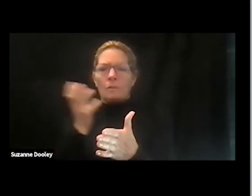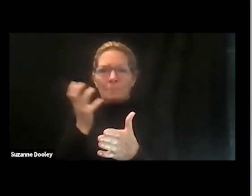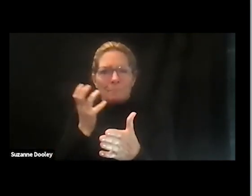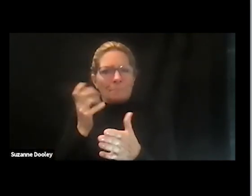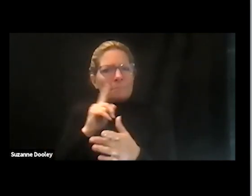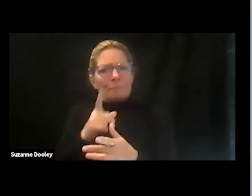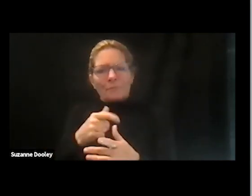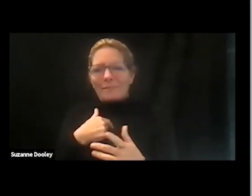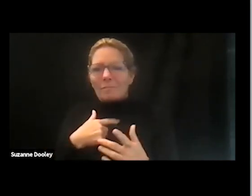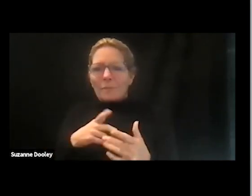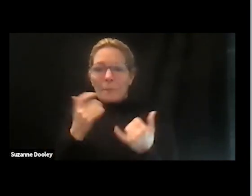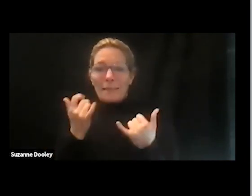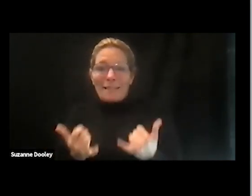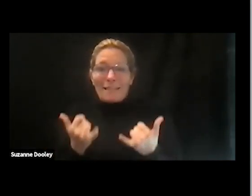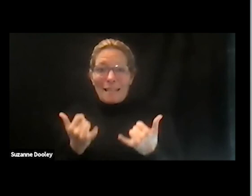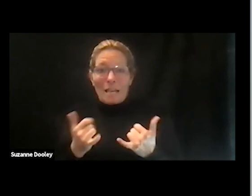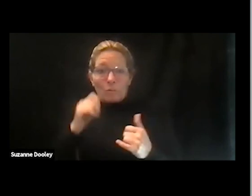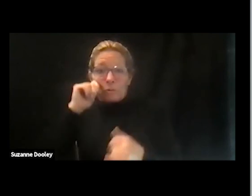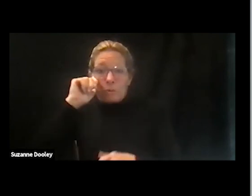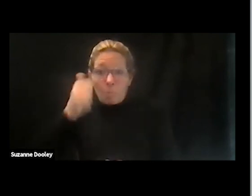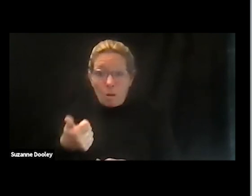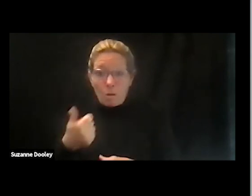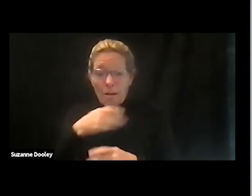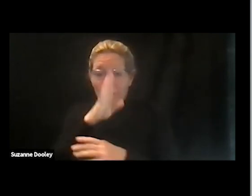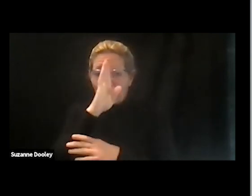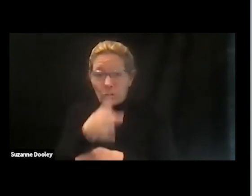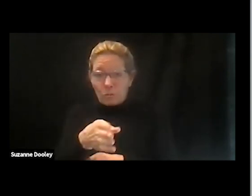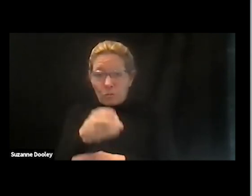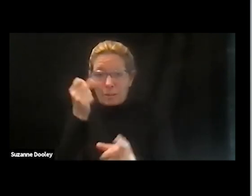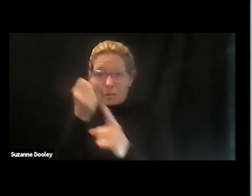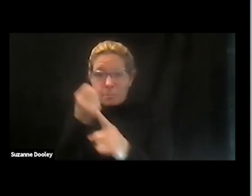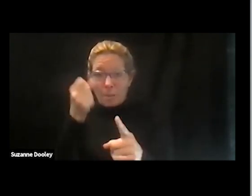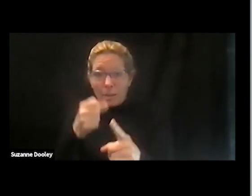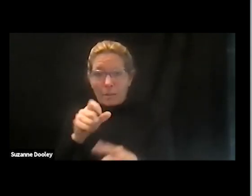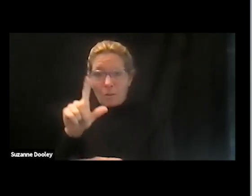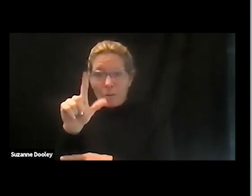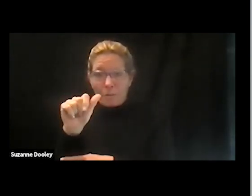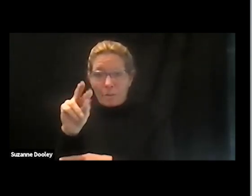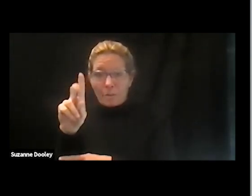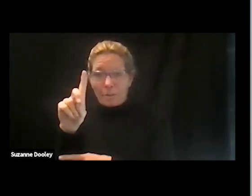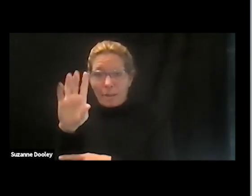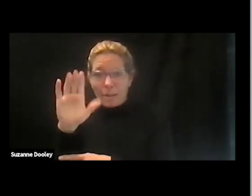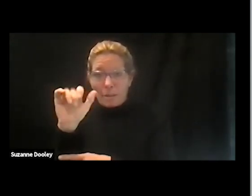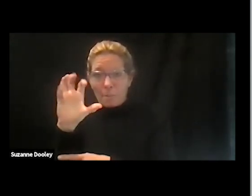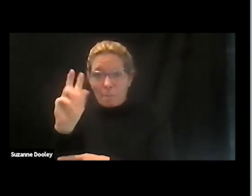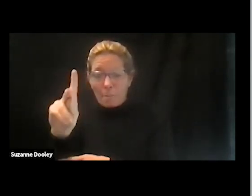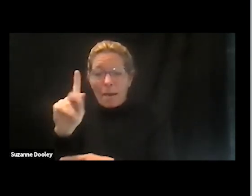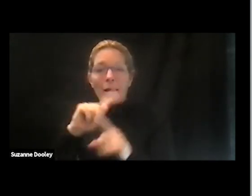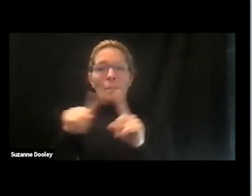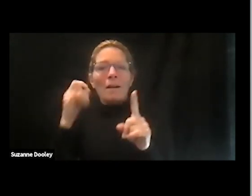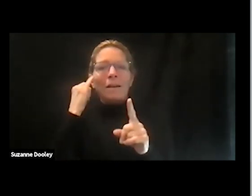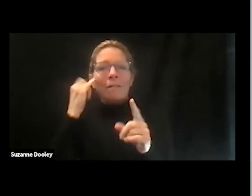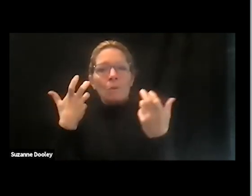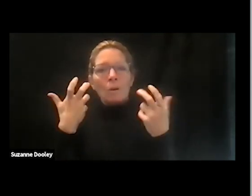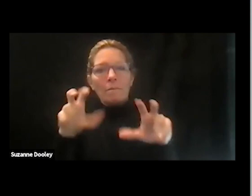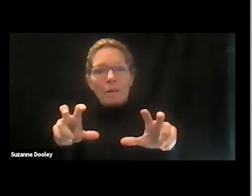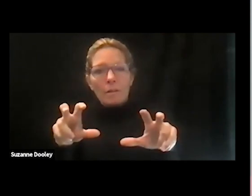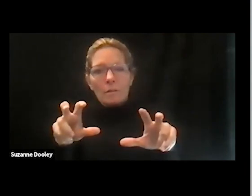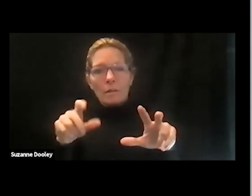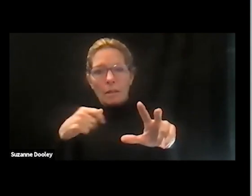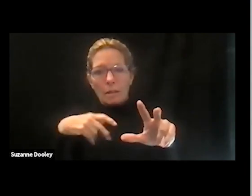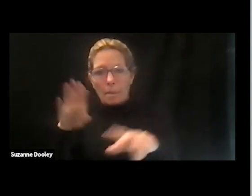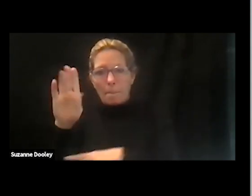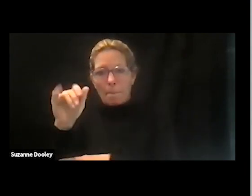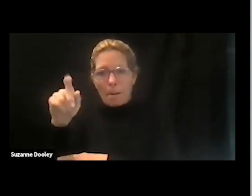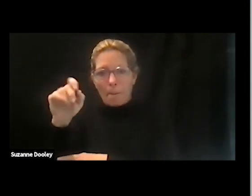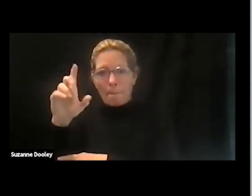know, might not right now, tomorrow, have a direct impact on land back, but if you're investing and in